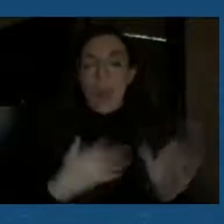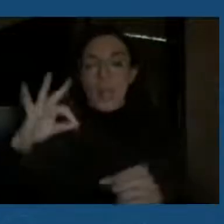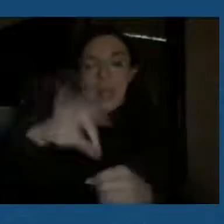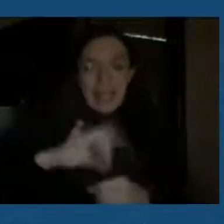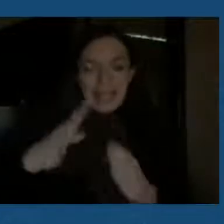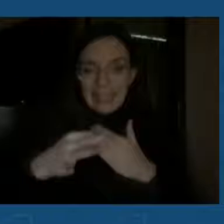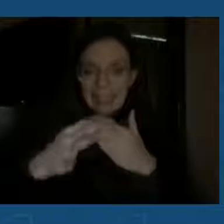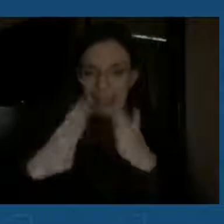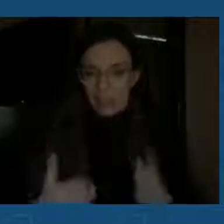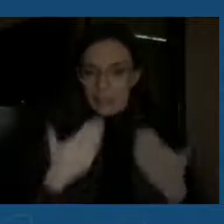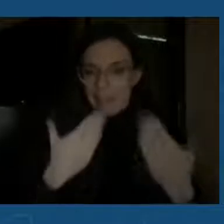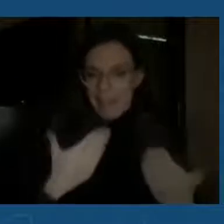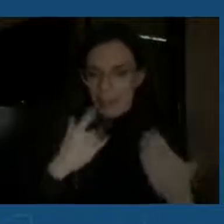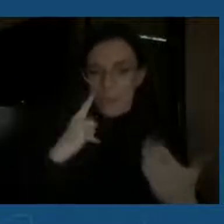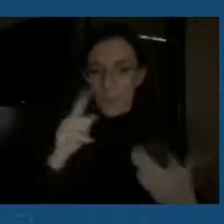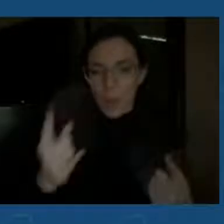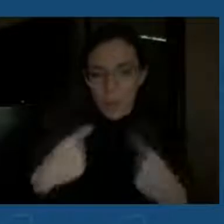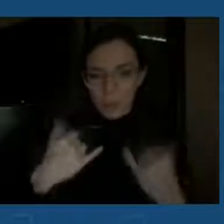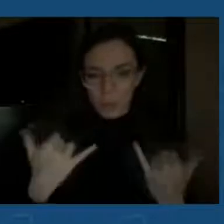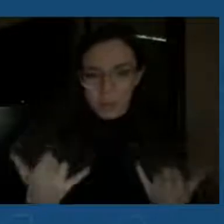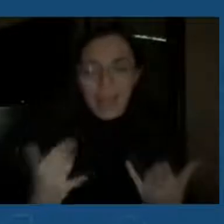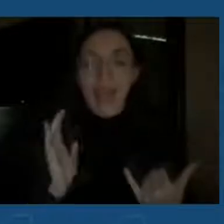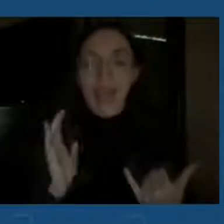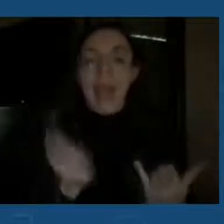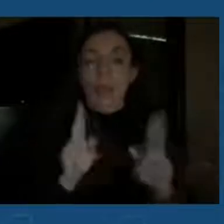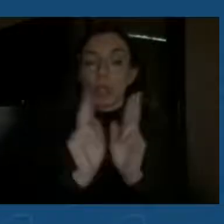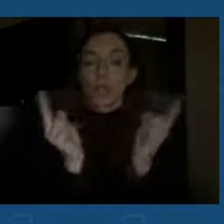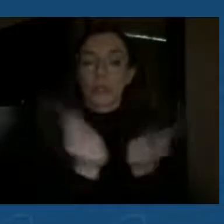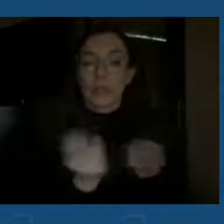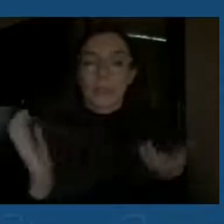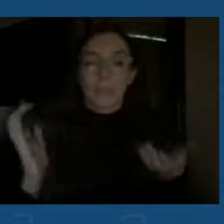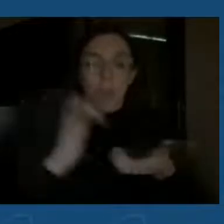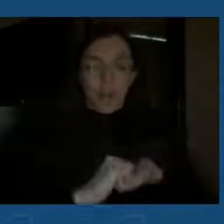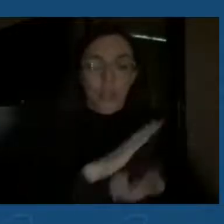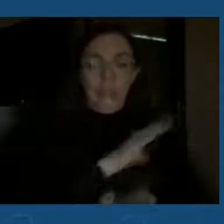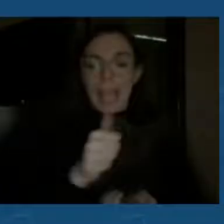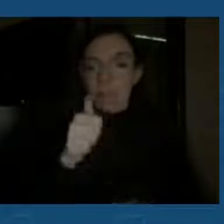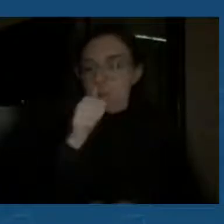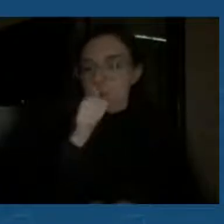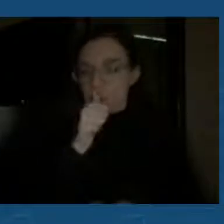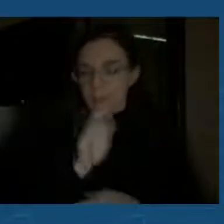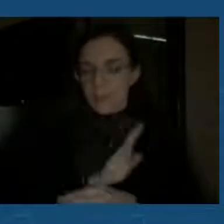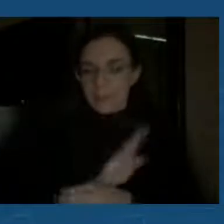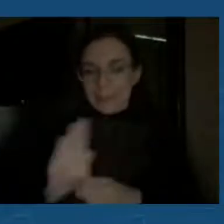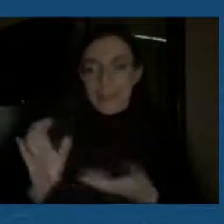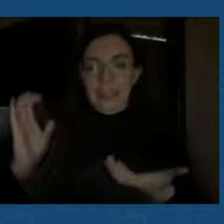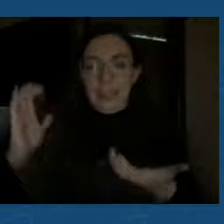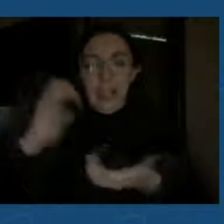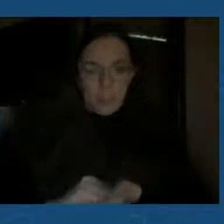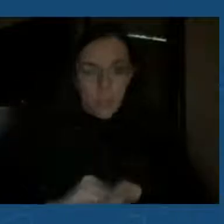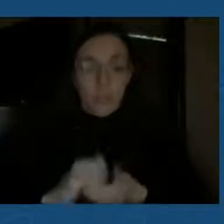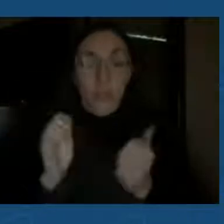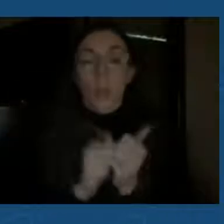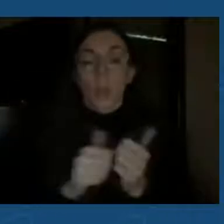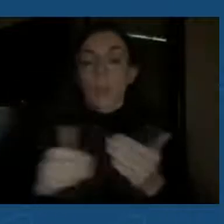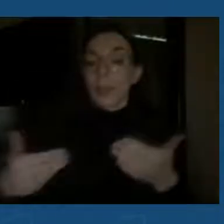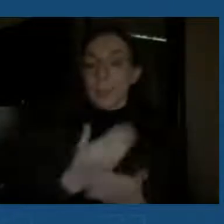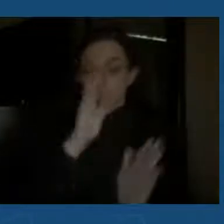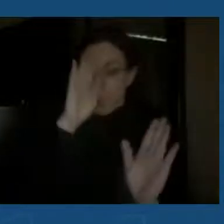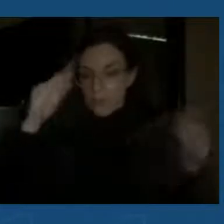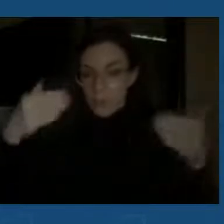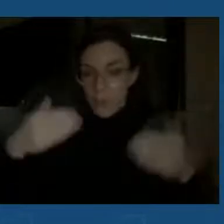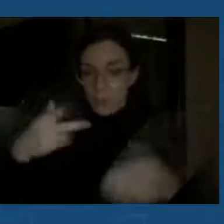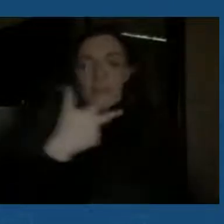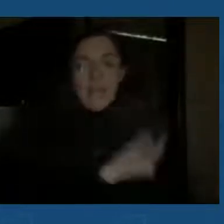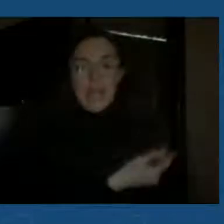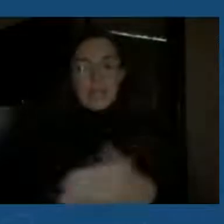here, our union partners, and our private collaborators. With the new focus and vastly increased support for